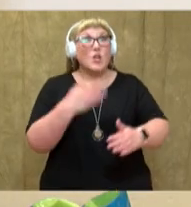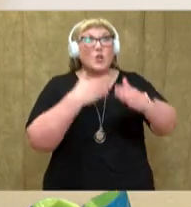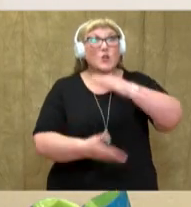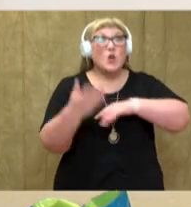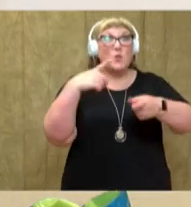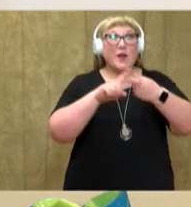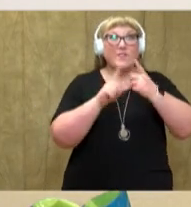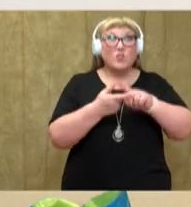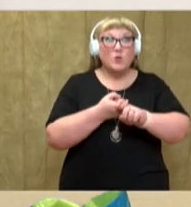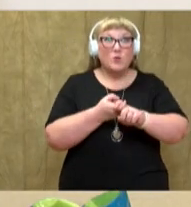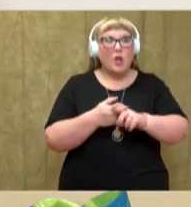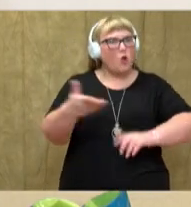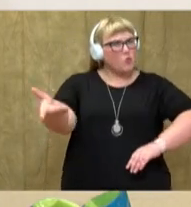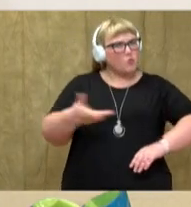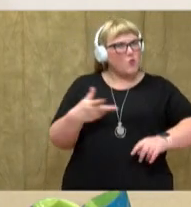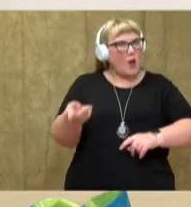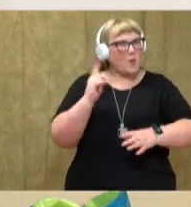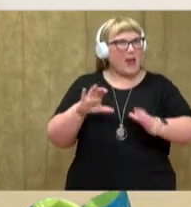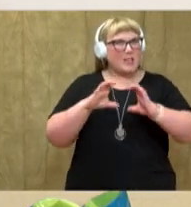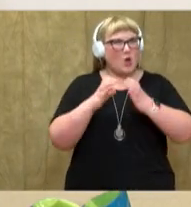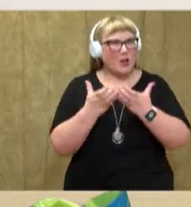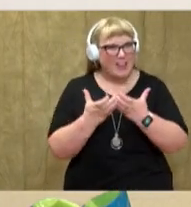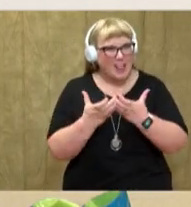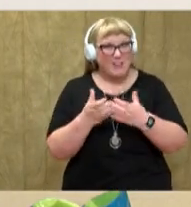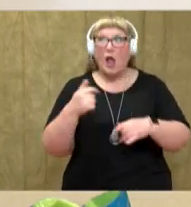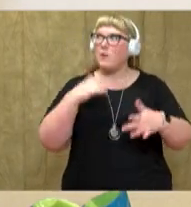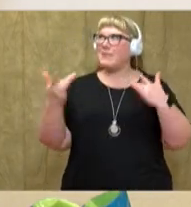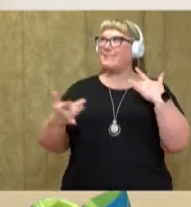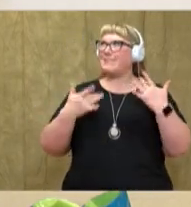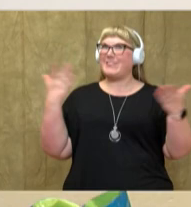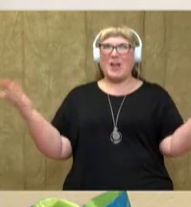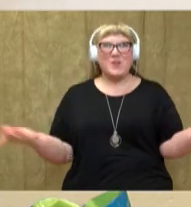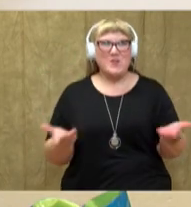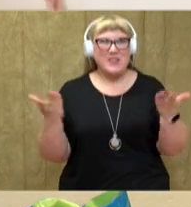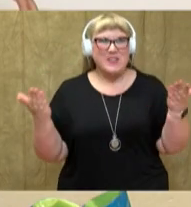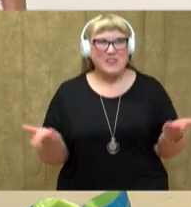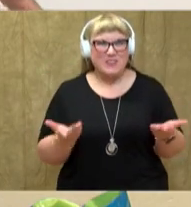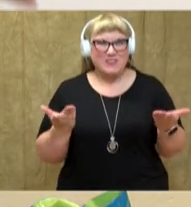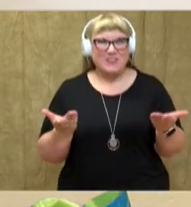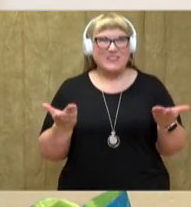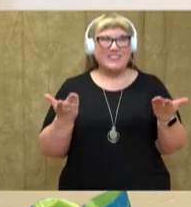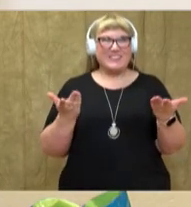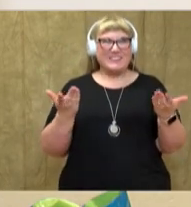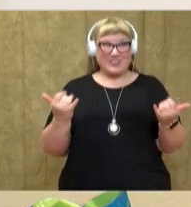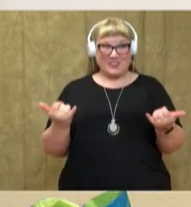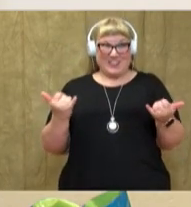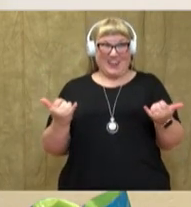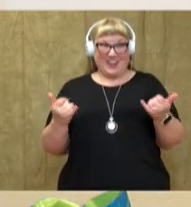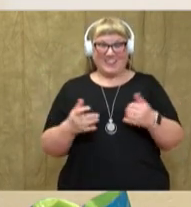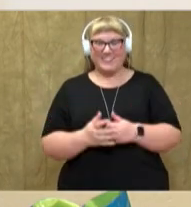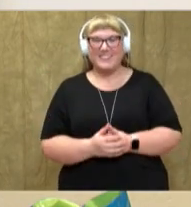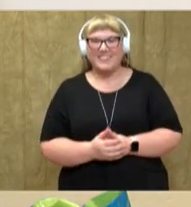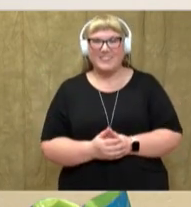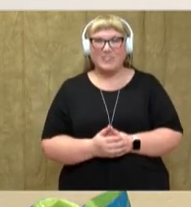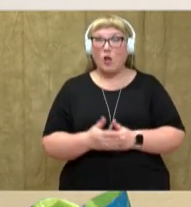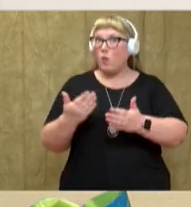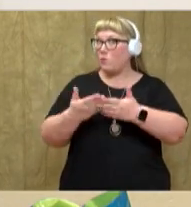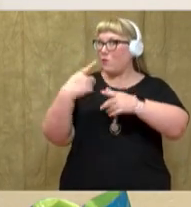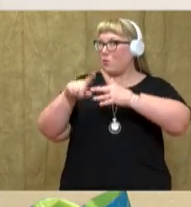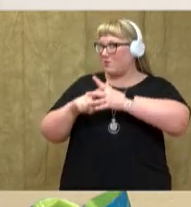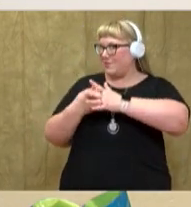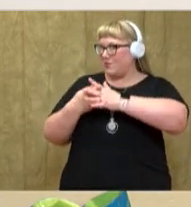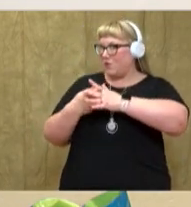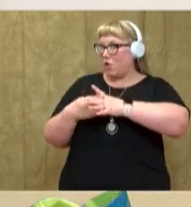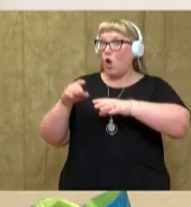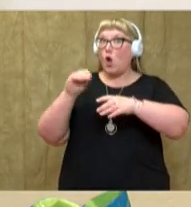Good morning, friends. Welcome back to our classroom. I'm excited to have you guys back here with me this morning. Before we get started